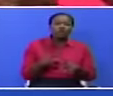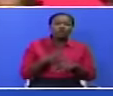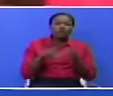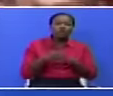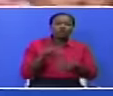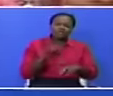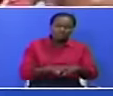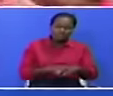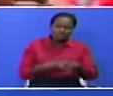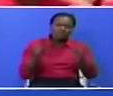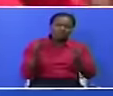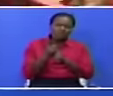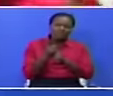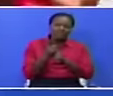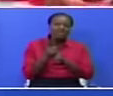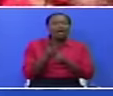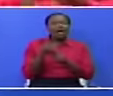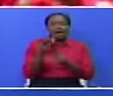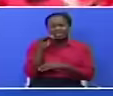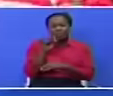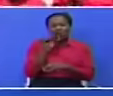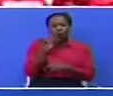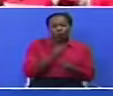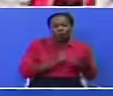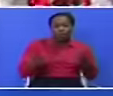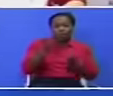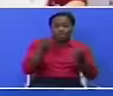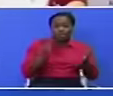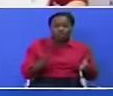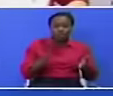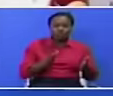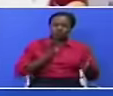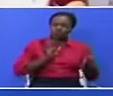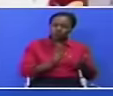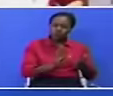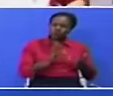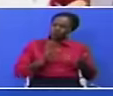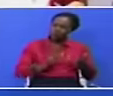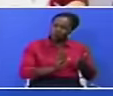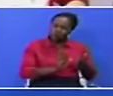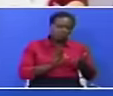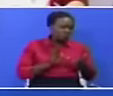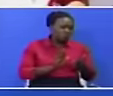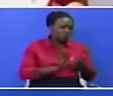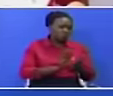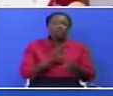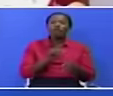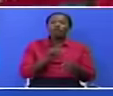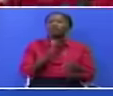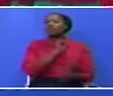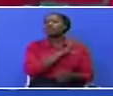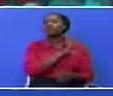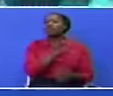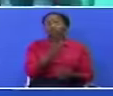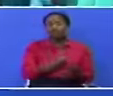also asking motorists to hoot, and of course who have some sort of prolonged hooting, so that they also part of this, they